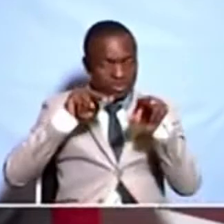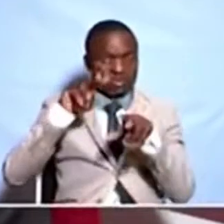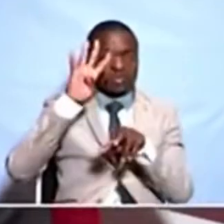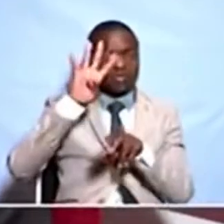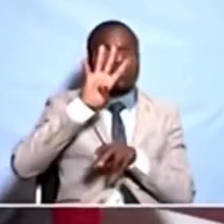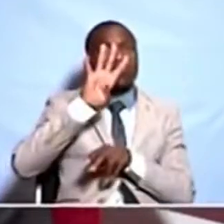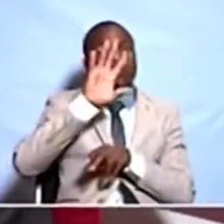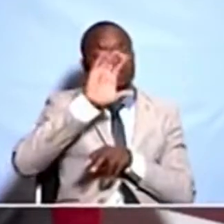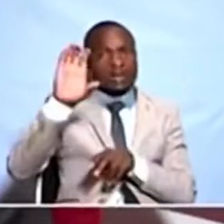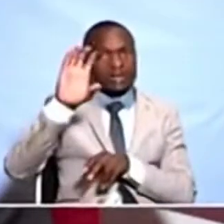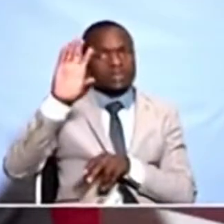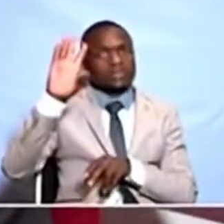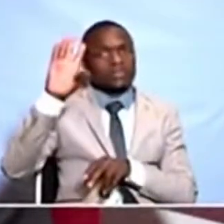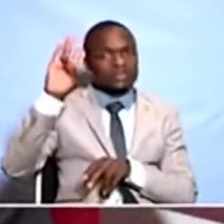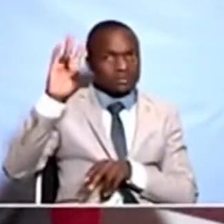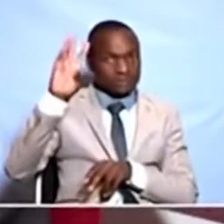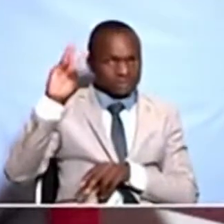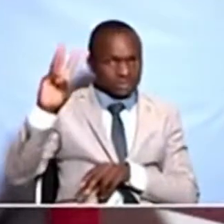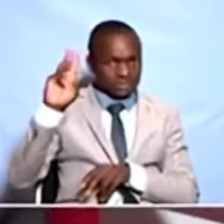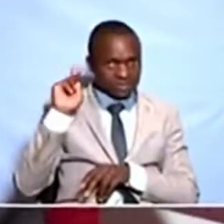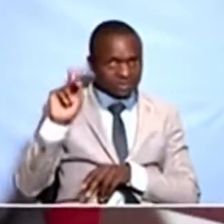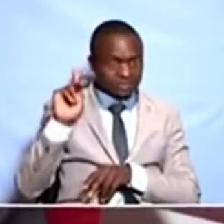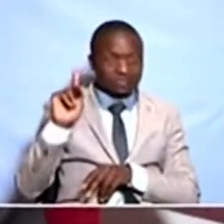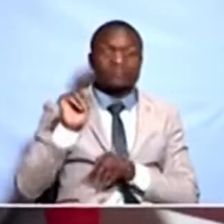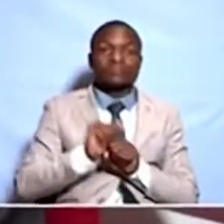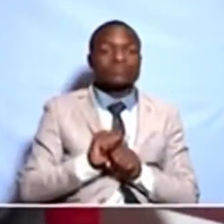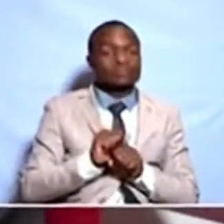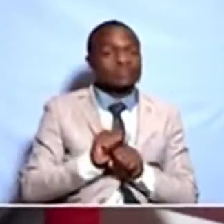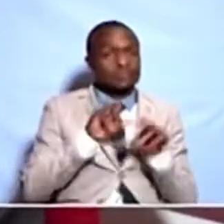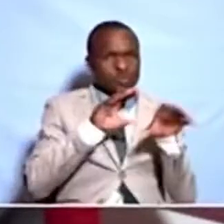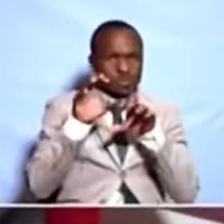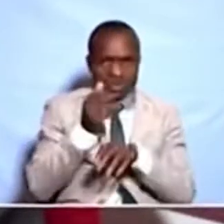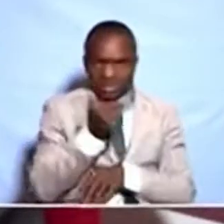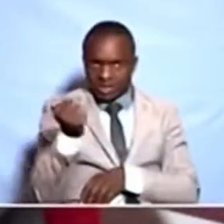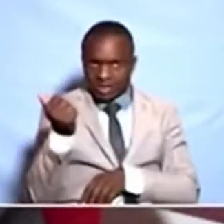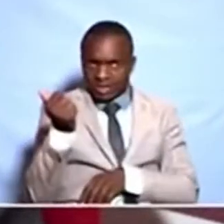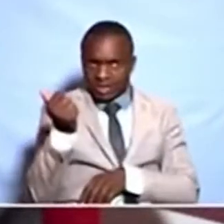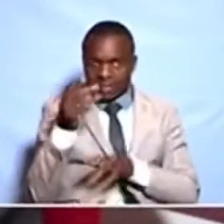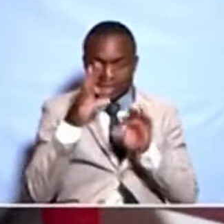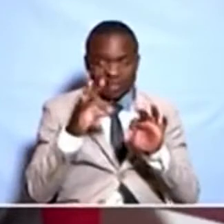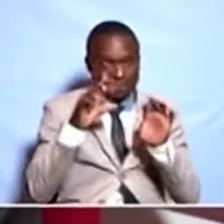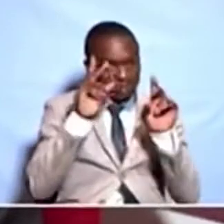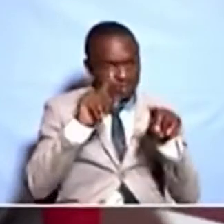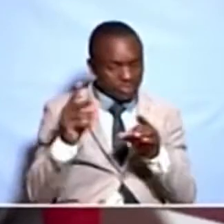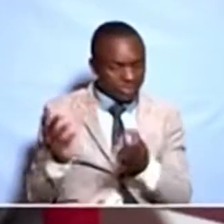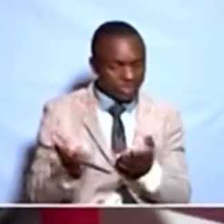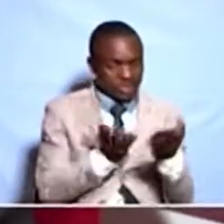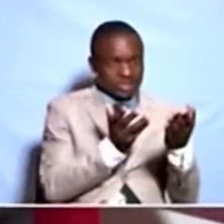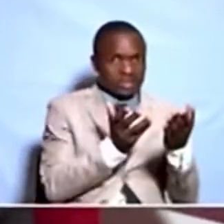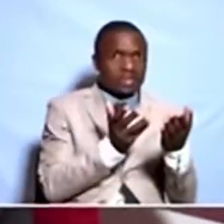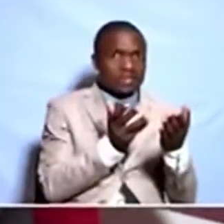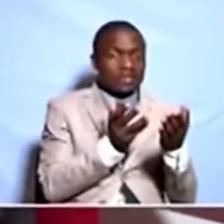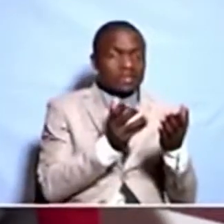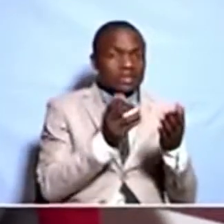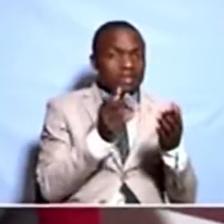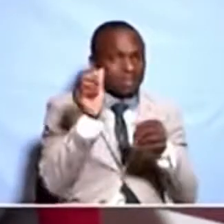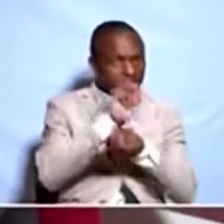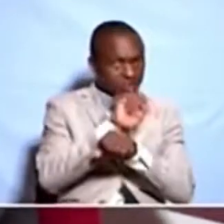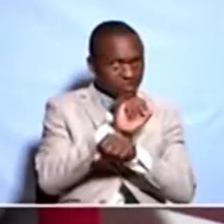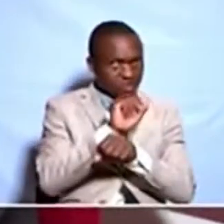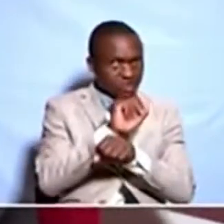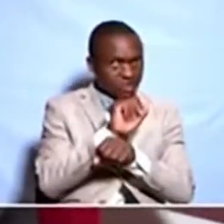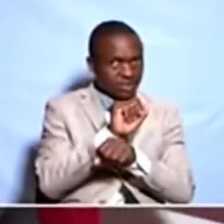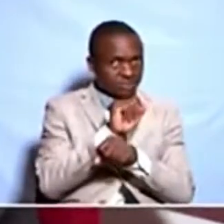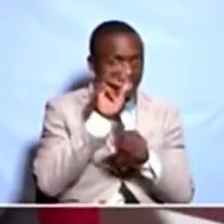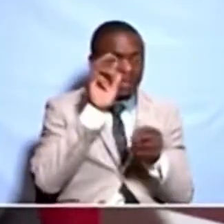476. Yes, and of course, do we need when someone takes the vehicle for inspection or for that police report, they